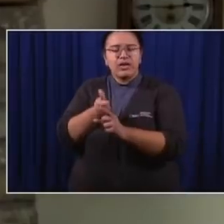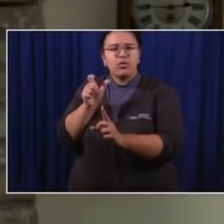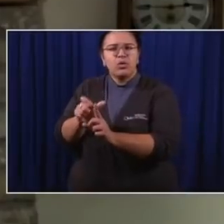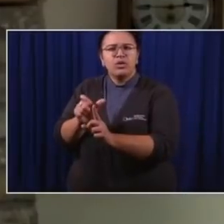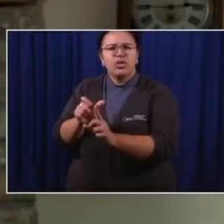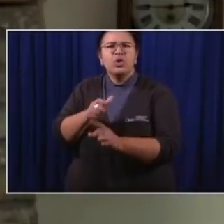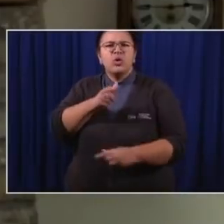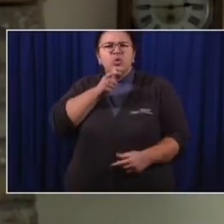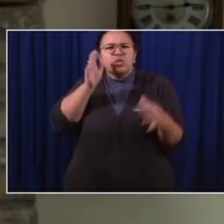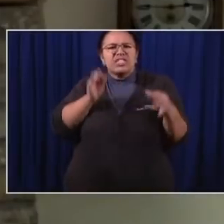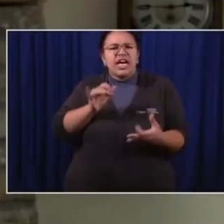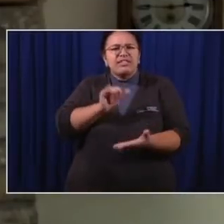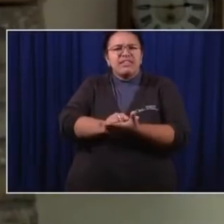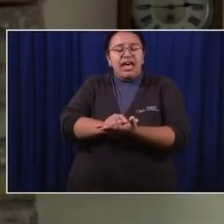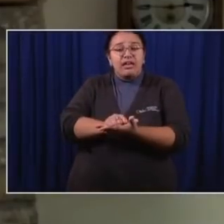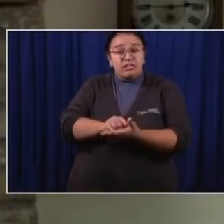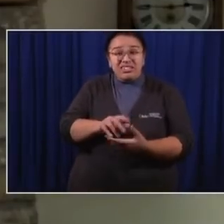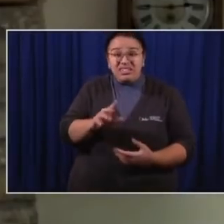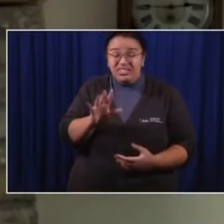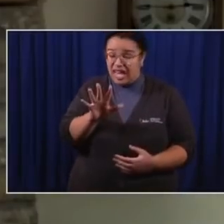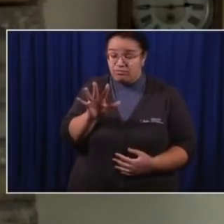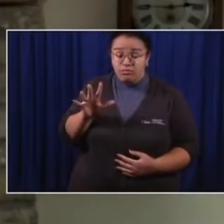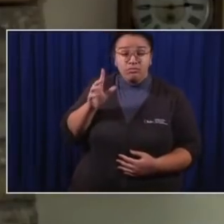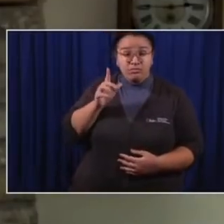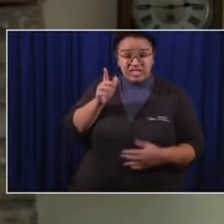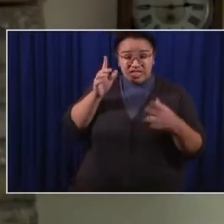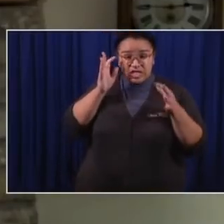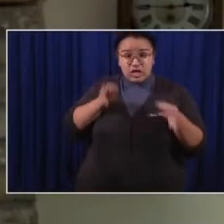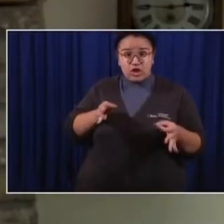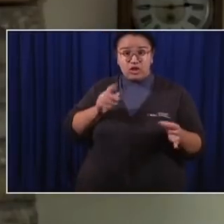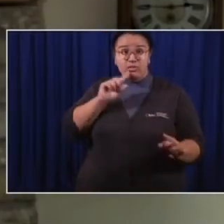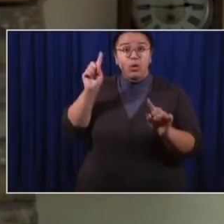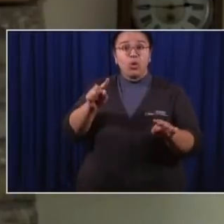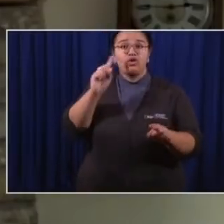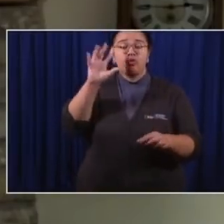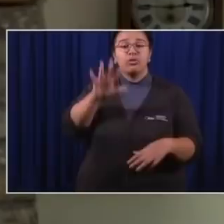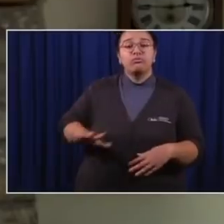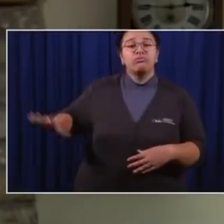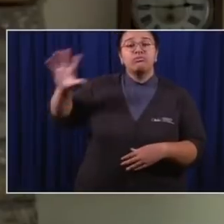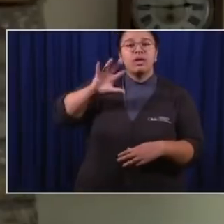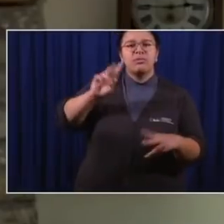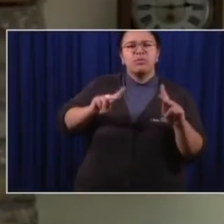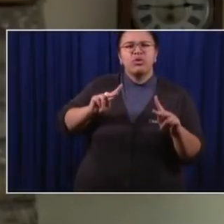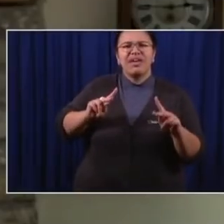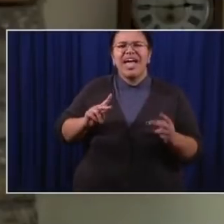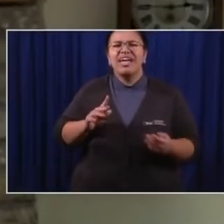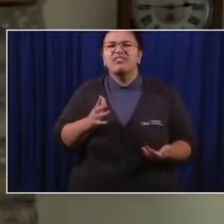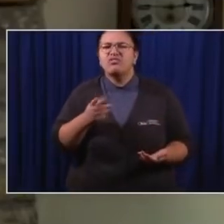the entire Ohio population? And what authority do you have to remove people from their homes?